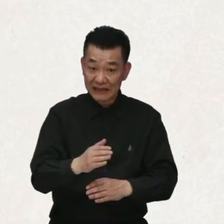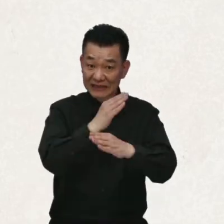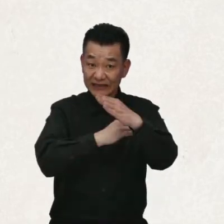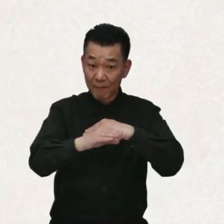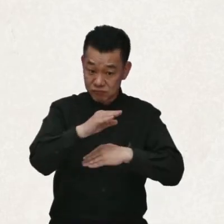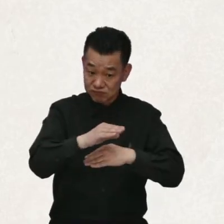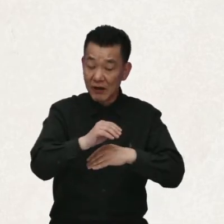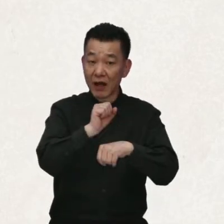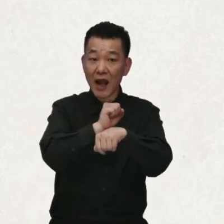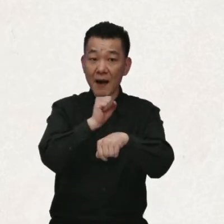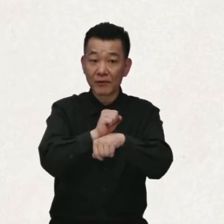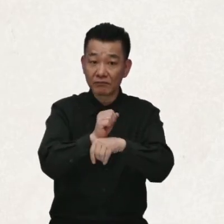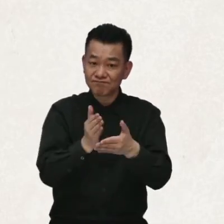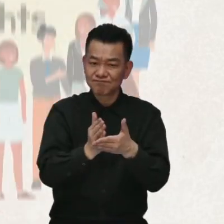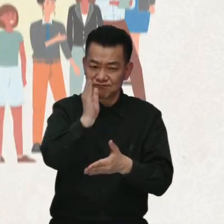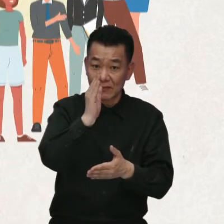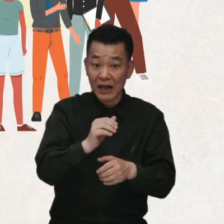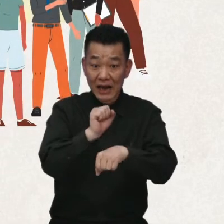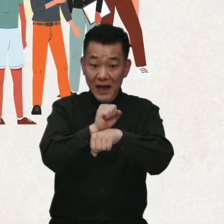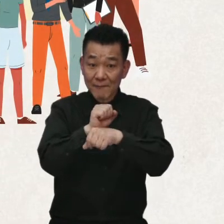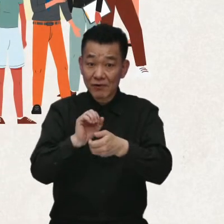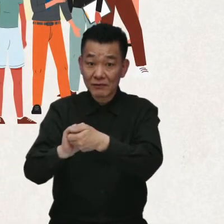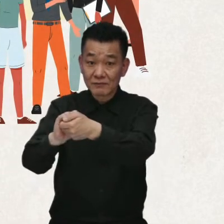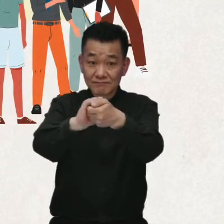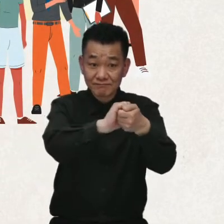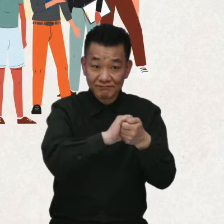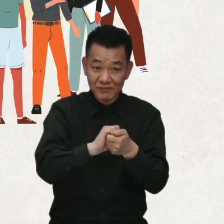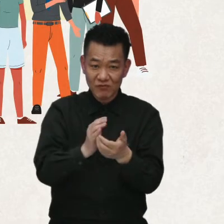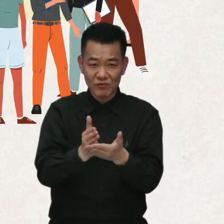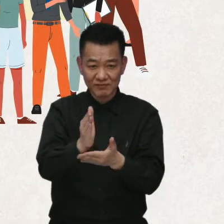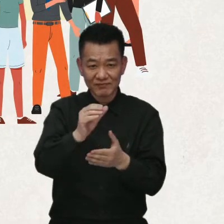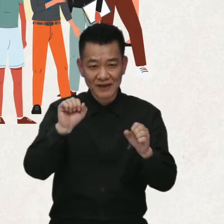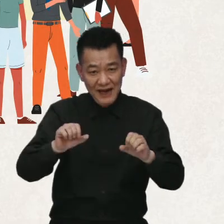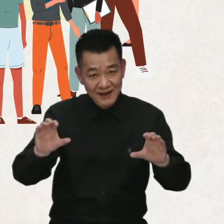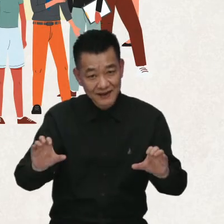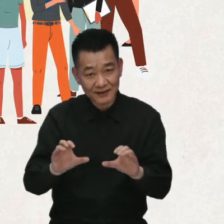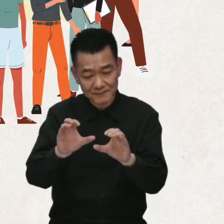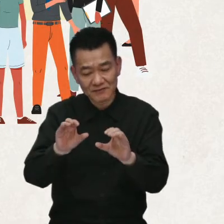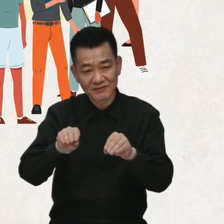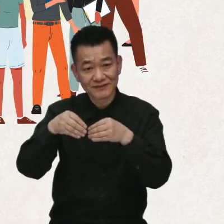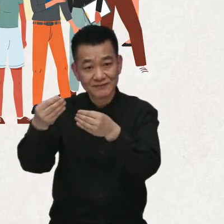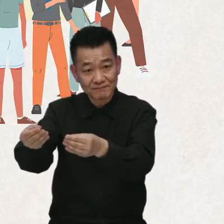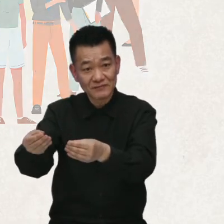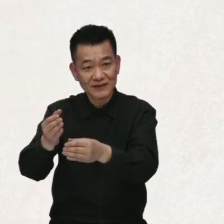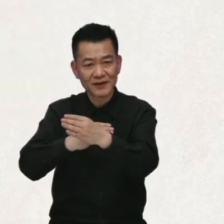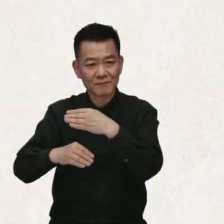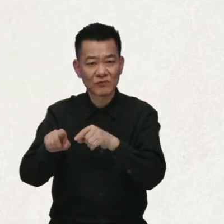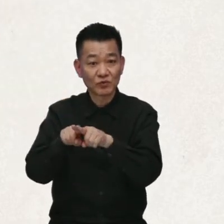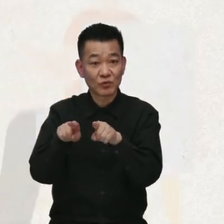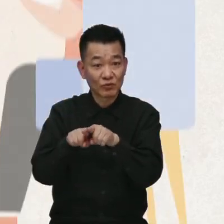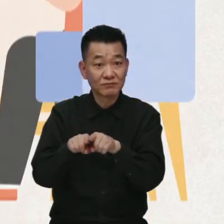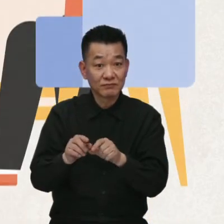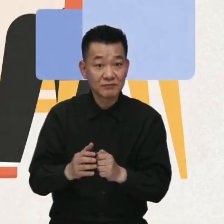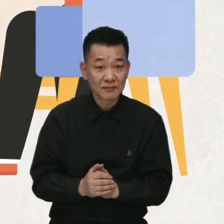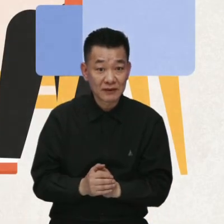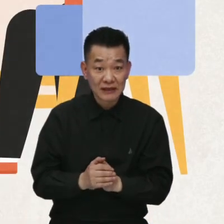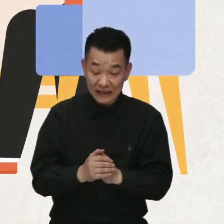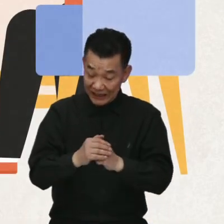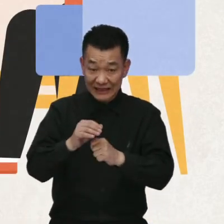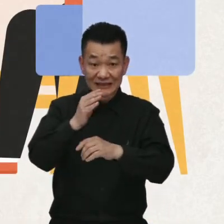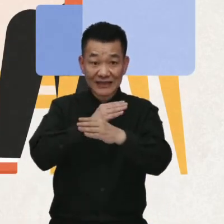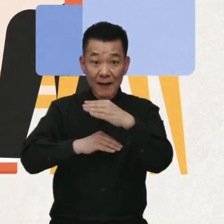And persons with disabilities should be able to exercise their labor and trade union rights. Persons